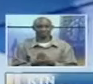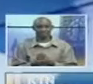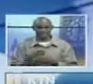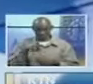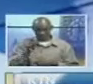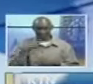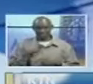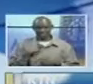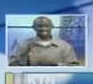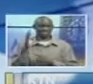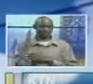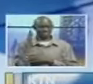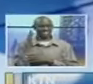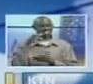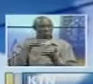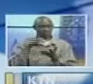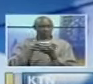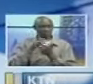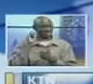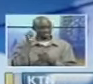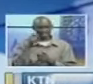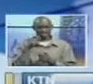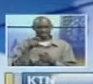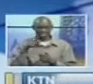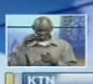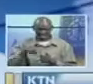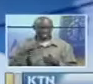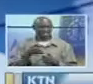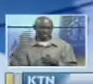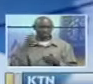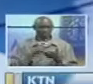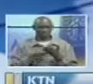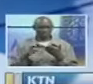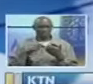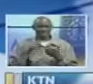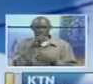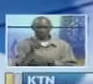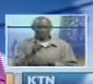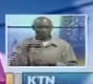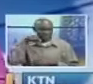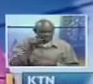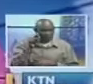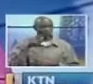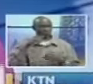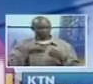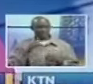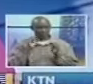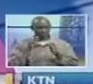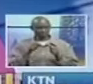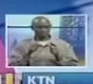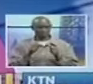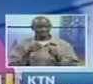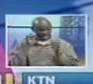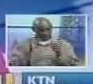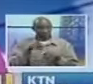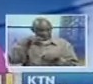Right, putting in mind the security situation in the country in the last couple of weeks, tonight you're asking a question. Would you feel more secure if you were allowed